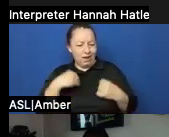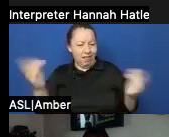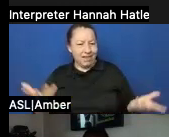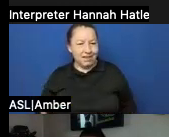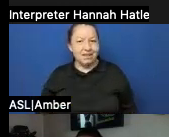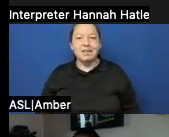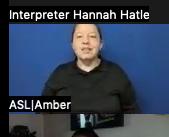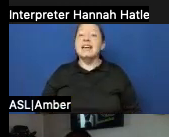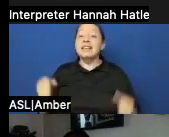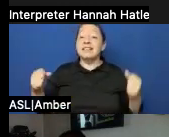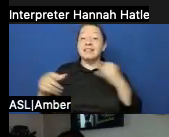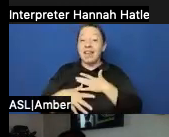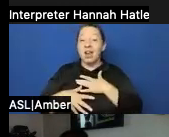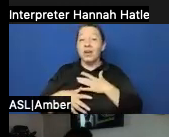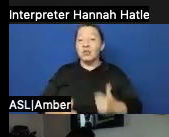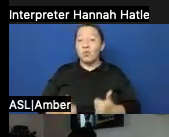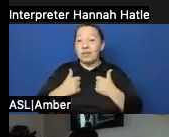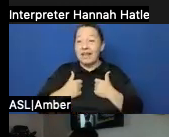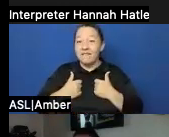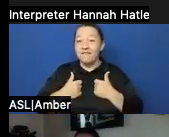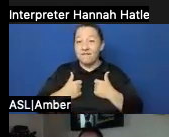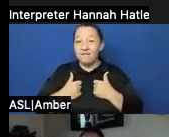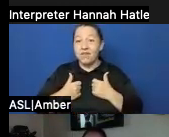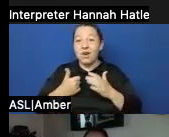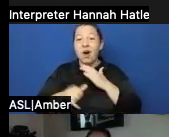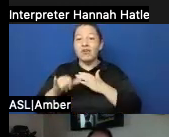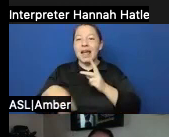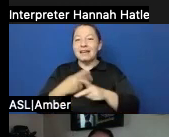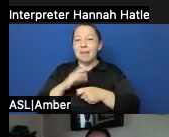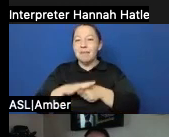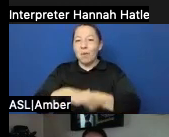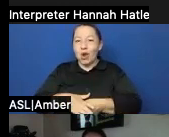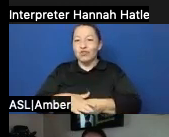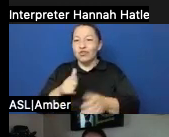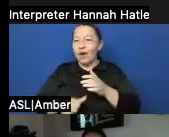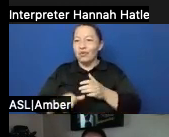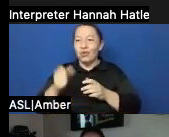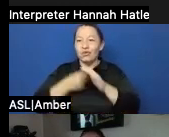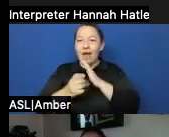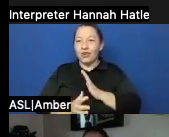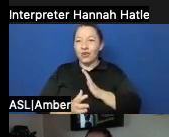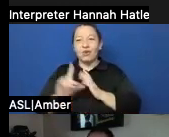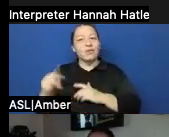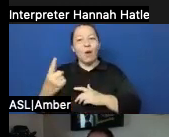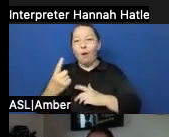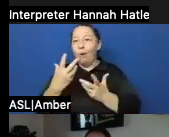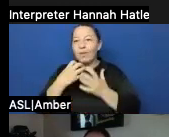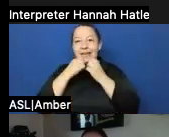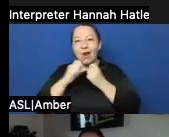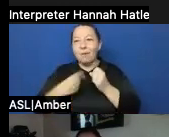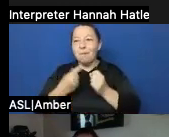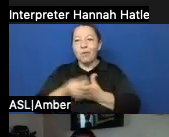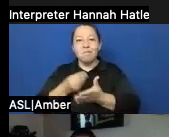living, existing under the oppression of a trafficker who all they care about is their coin and their money.